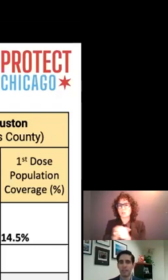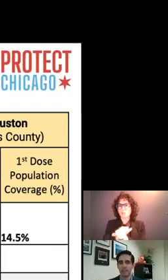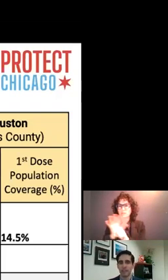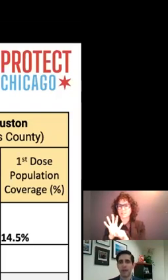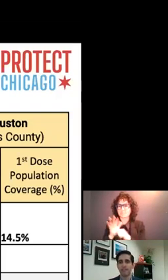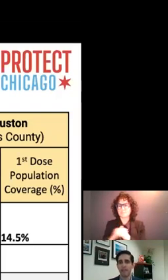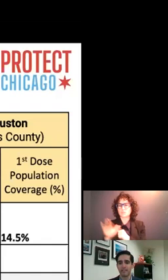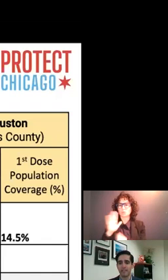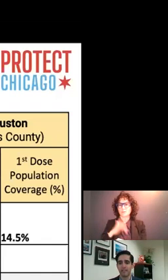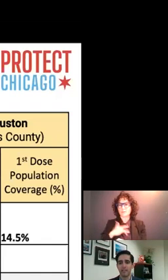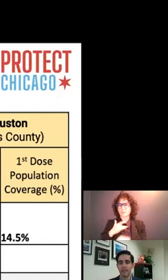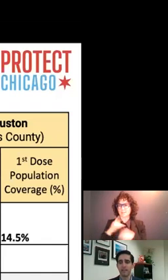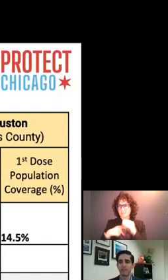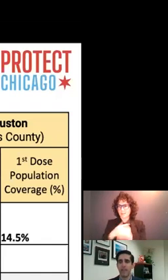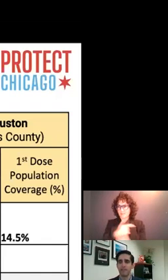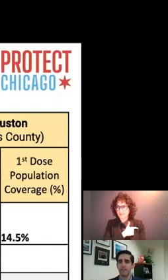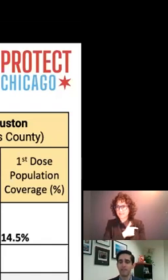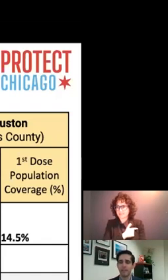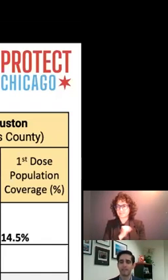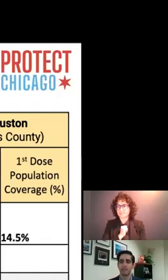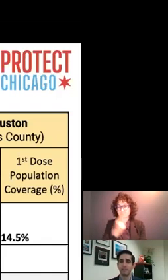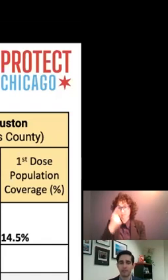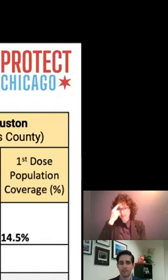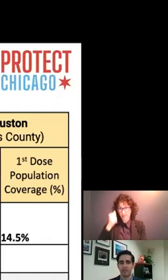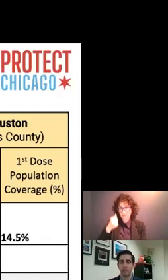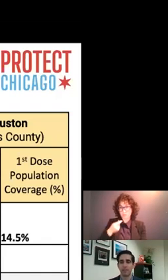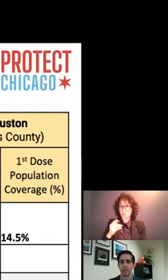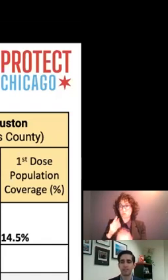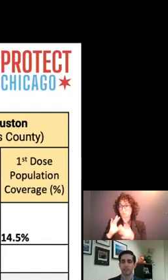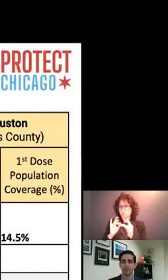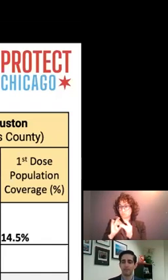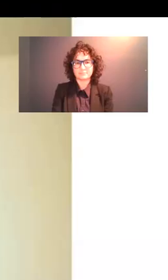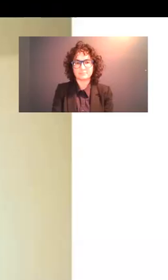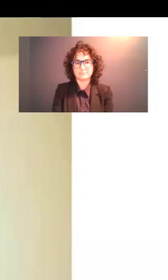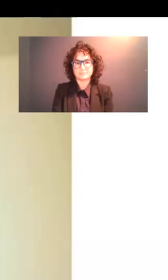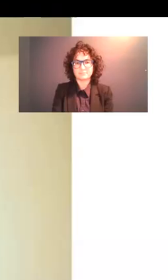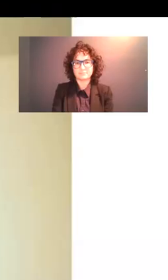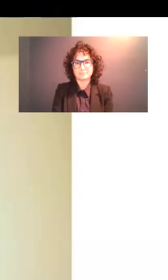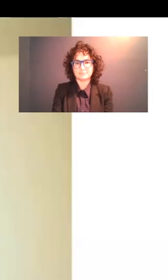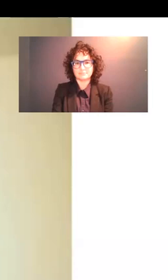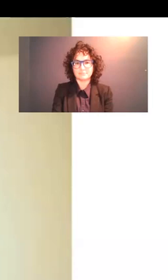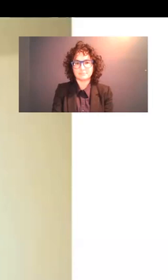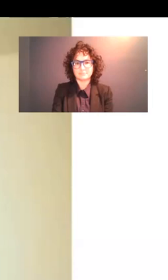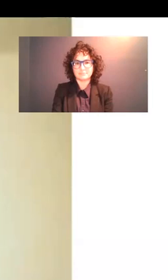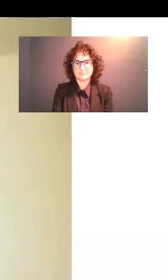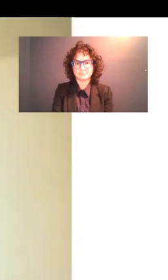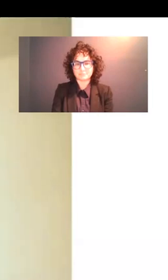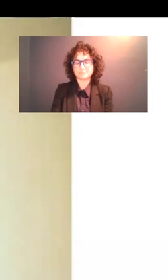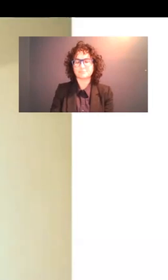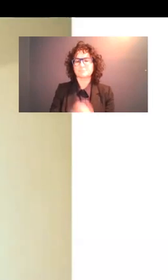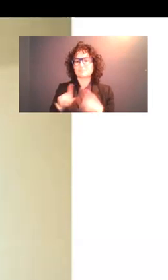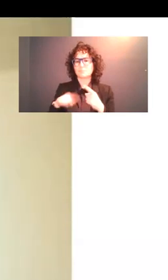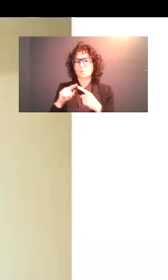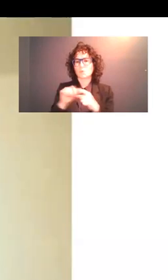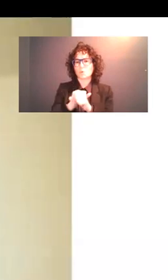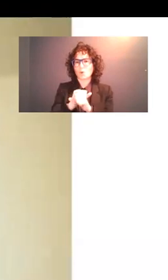your feelings about the vaccine. I believe we have a few testimonials here that we would like to share. When COVID first hit,